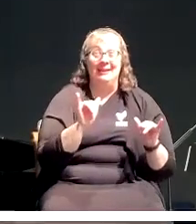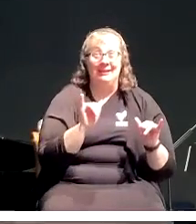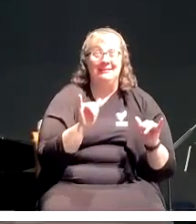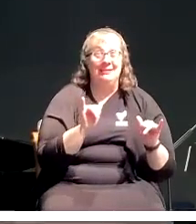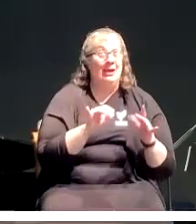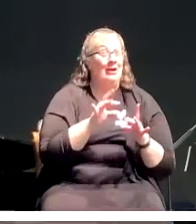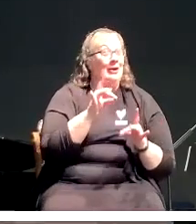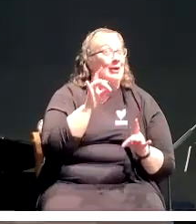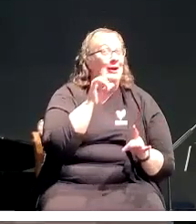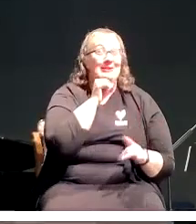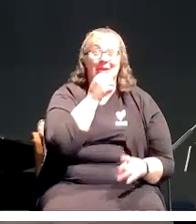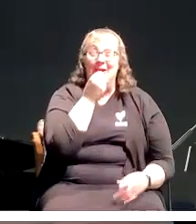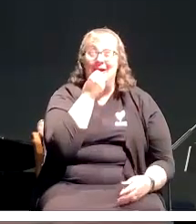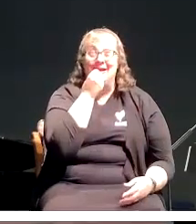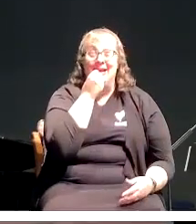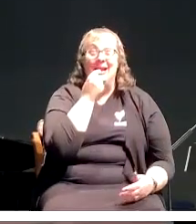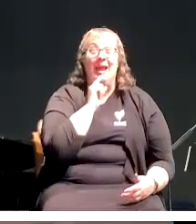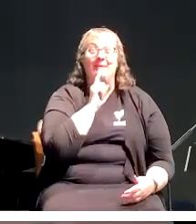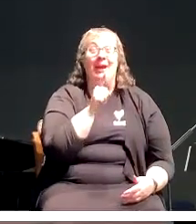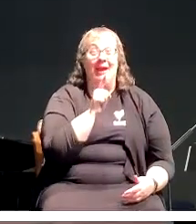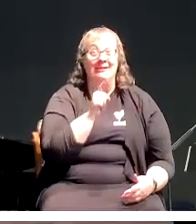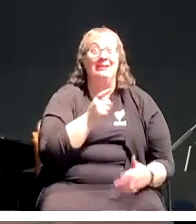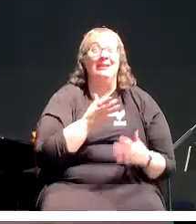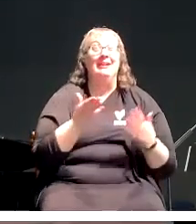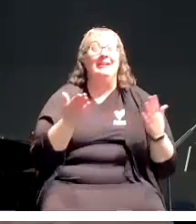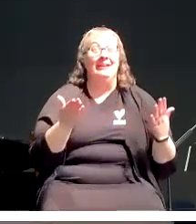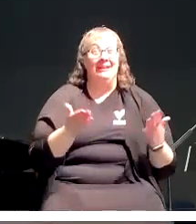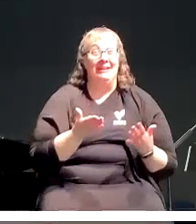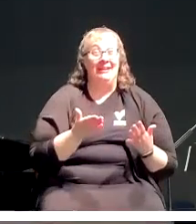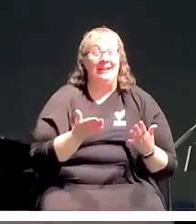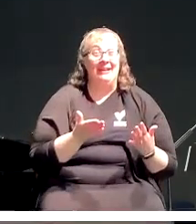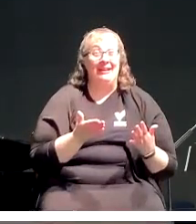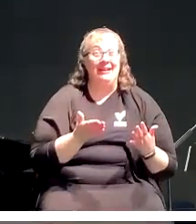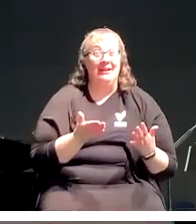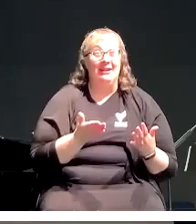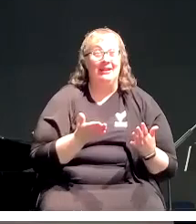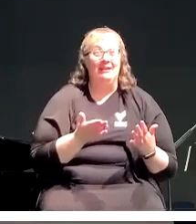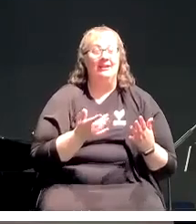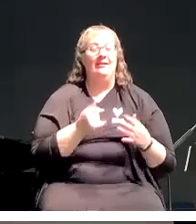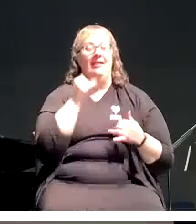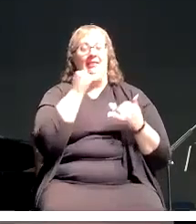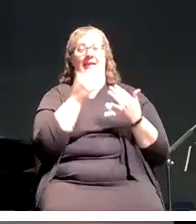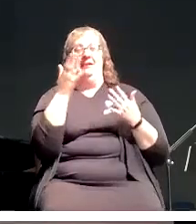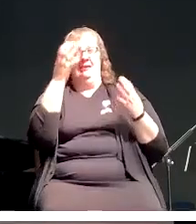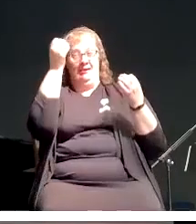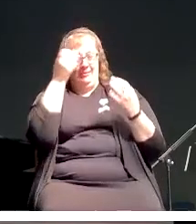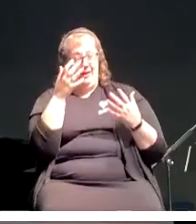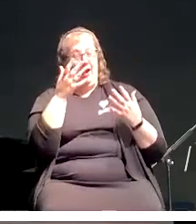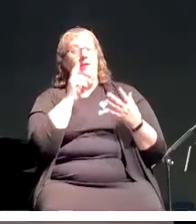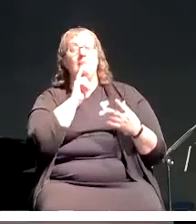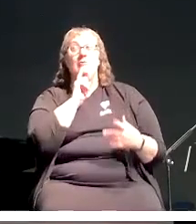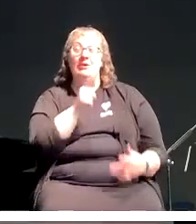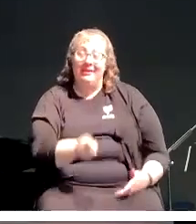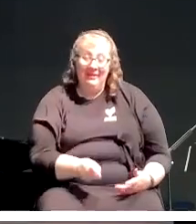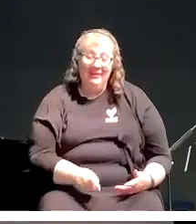don't eat. I'm actually here. Like, it's that last thing to let you know. I'm real.